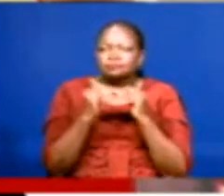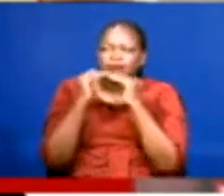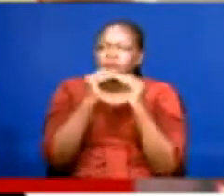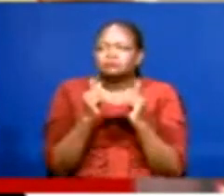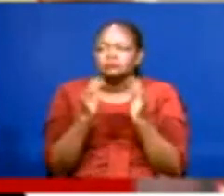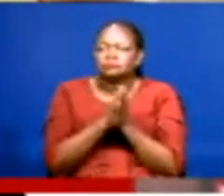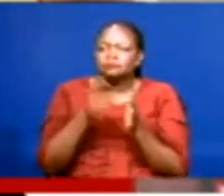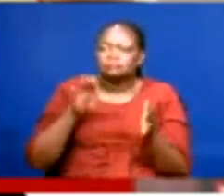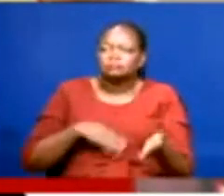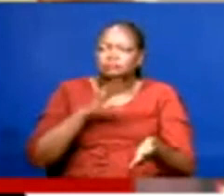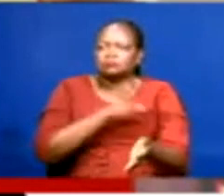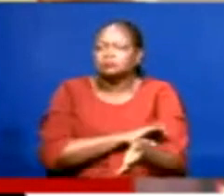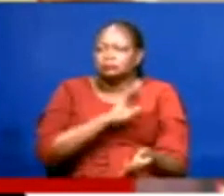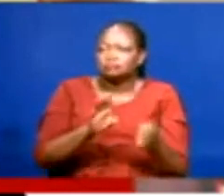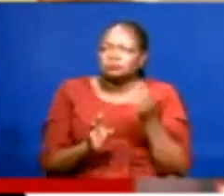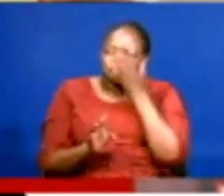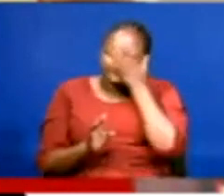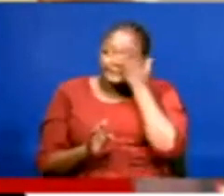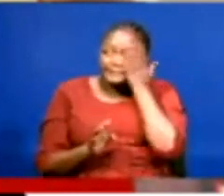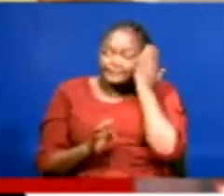women empowerment